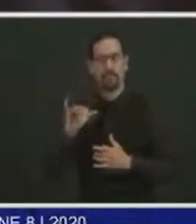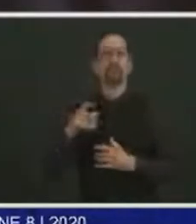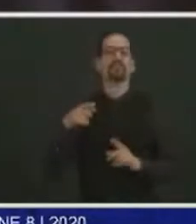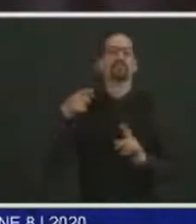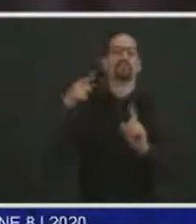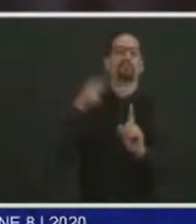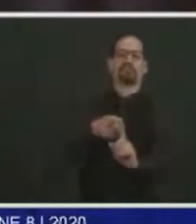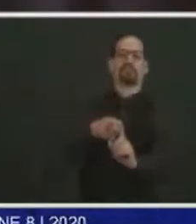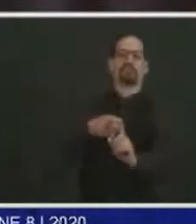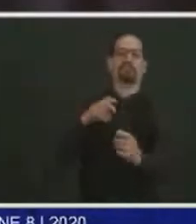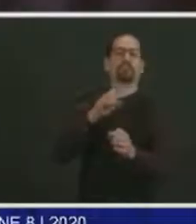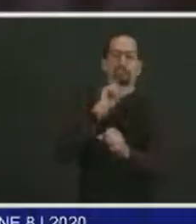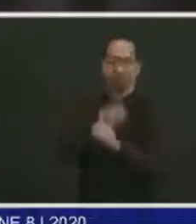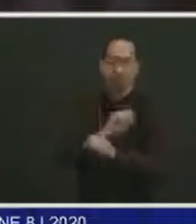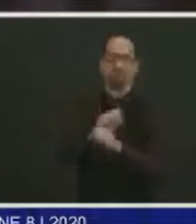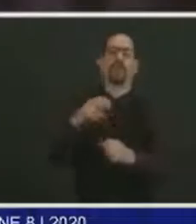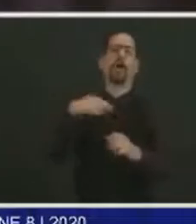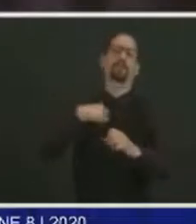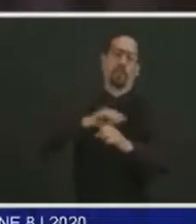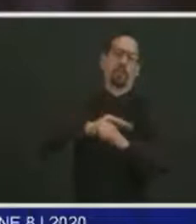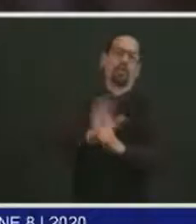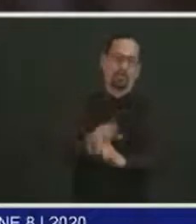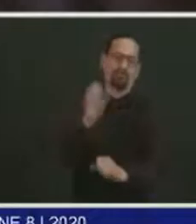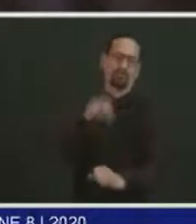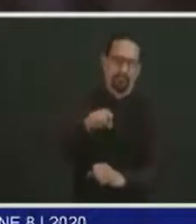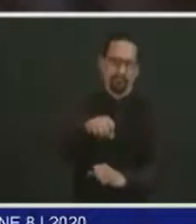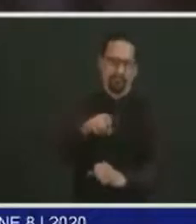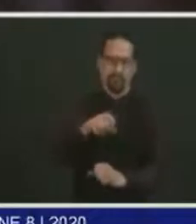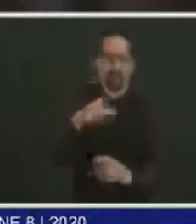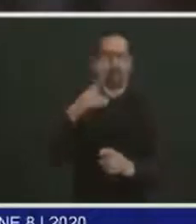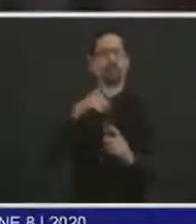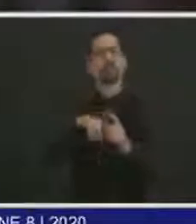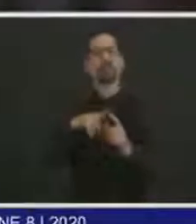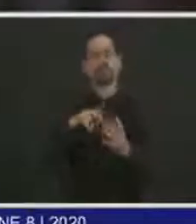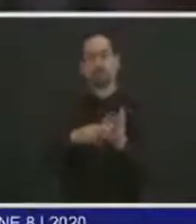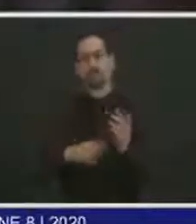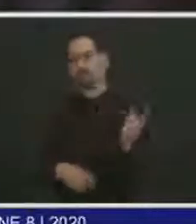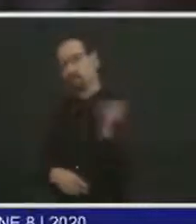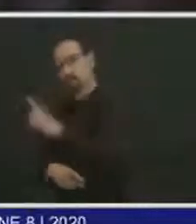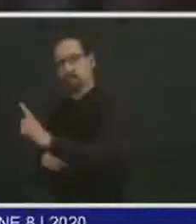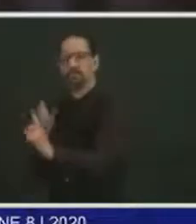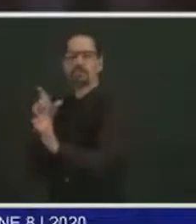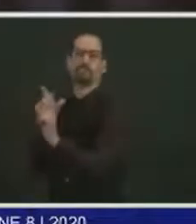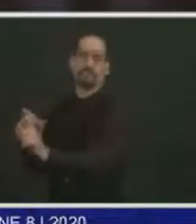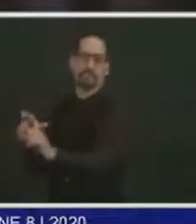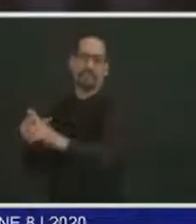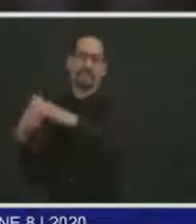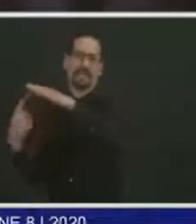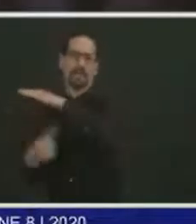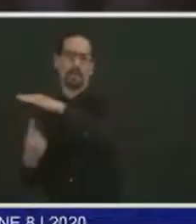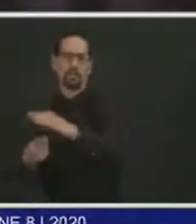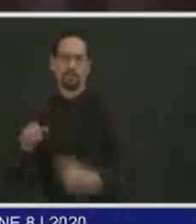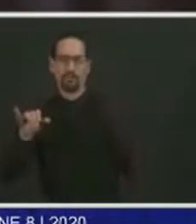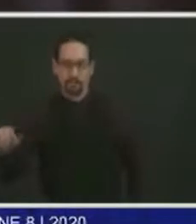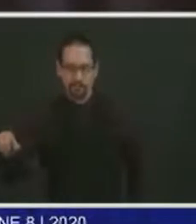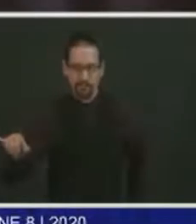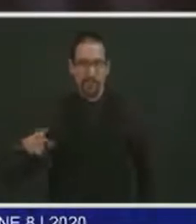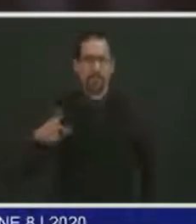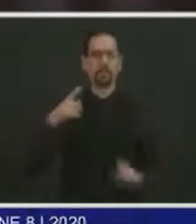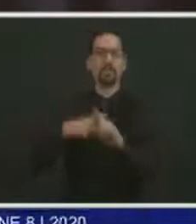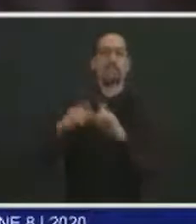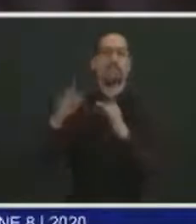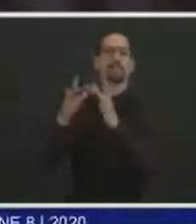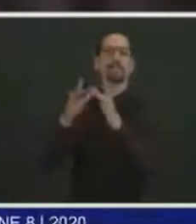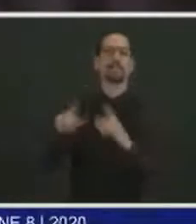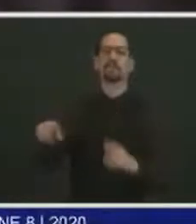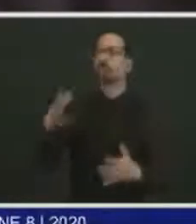identified as having COVID-19, getting them into isolation and getting their contacts quarantined.